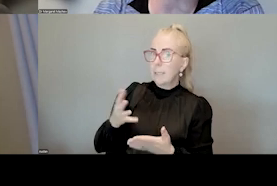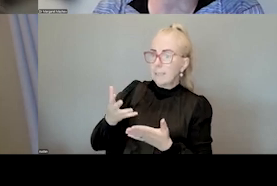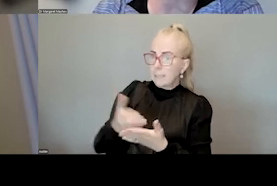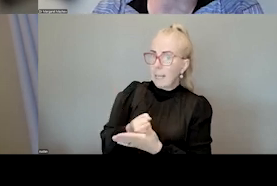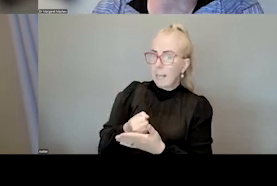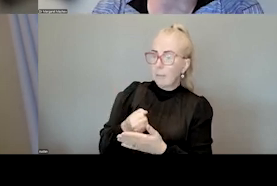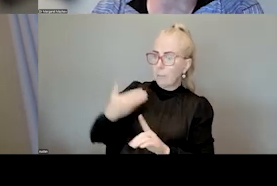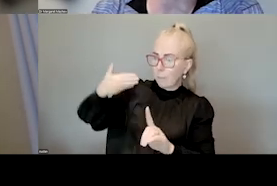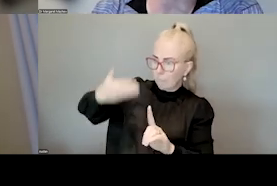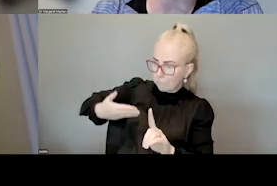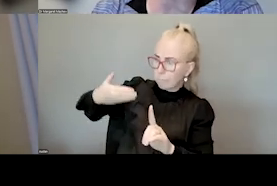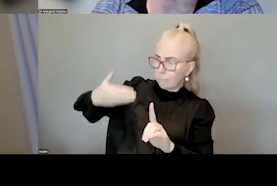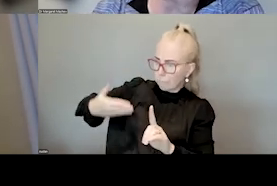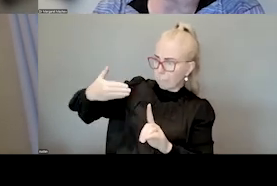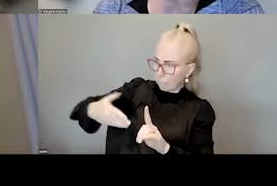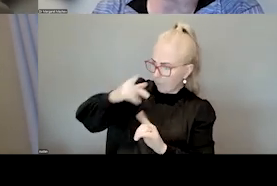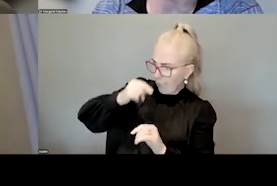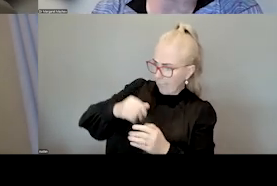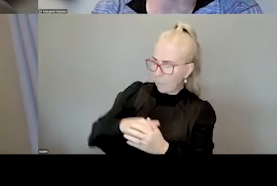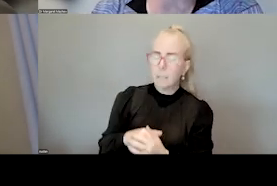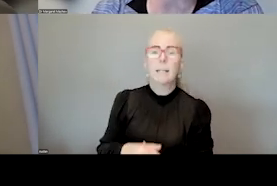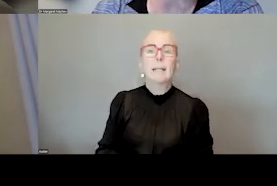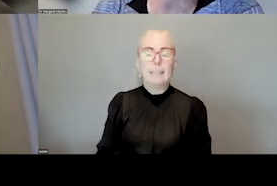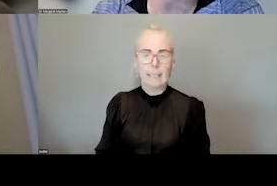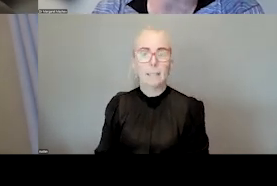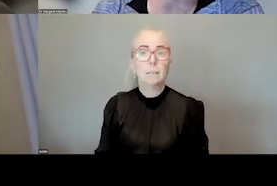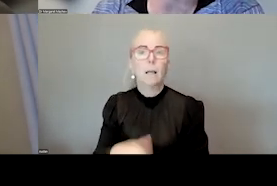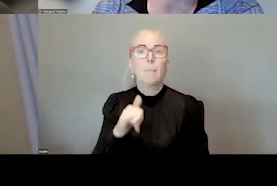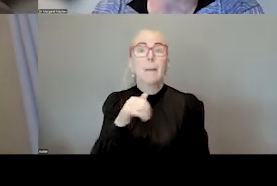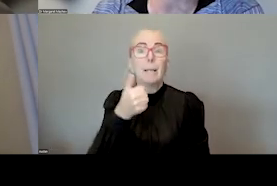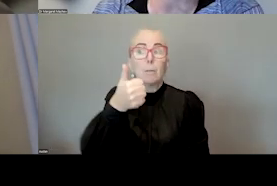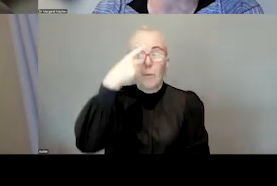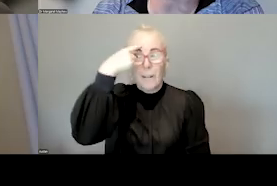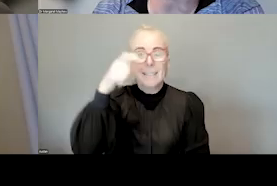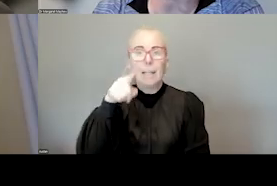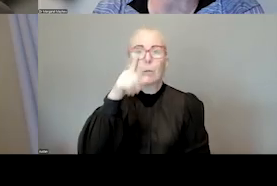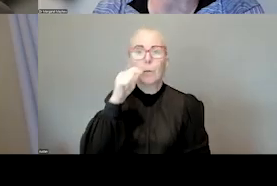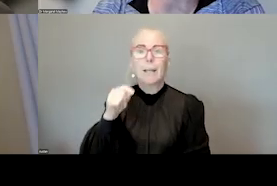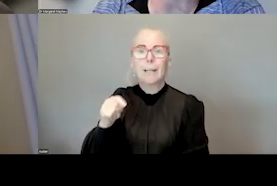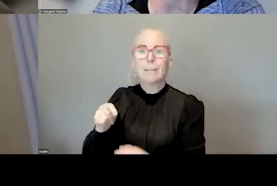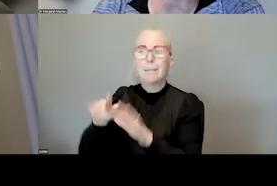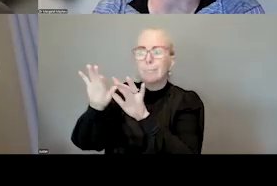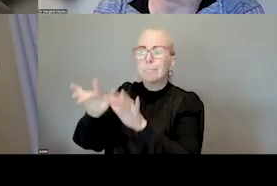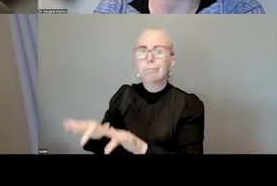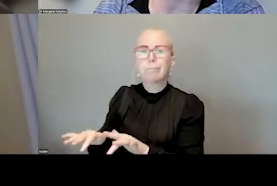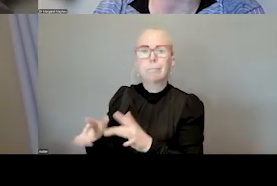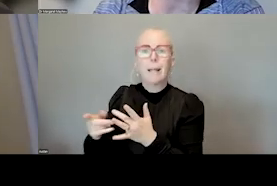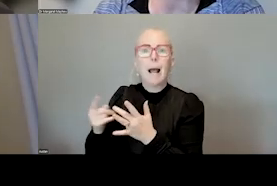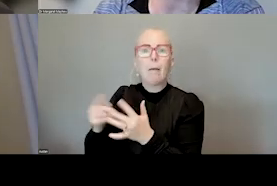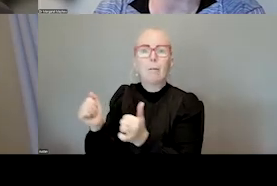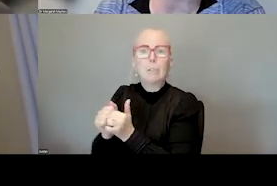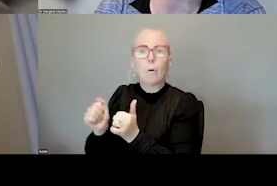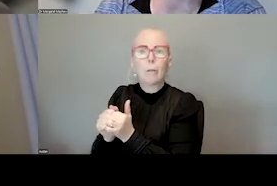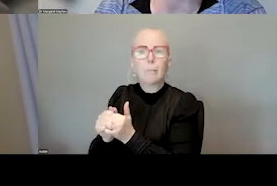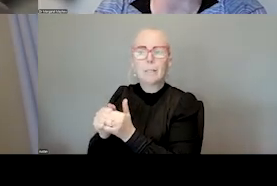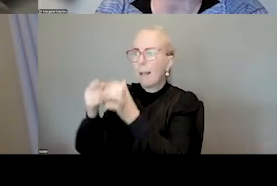recommend if you have the capacity to draft in our sort of draft form, that is probably the best way to do it, because Mm,